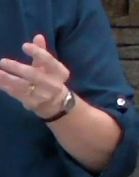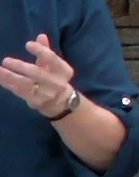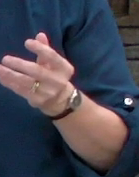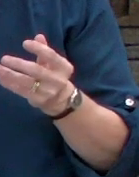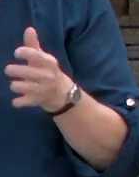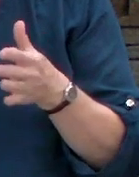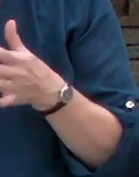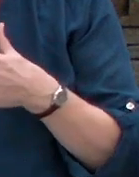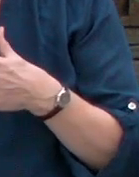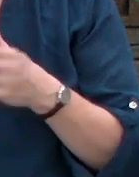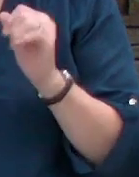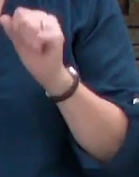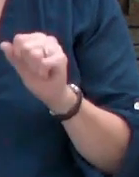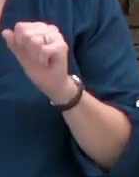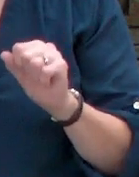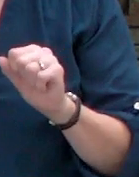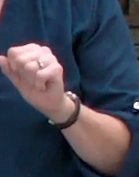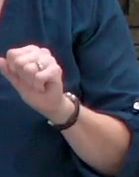Lord God,